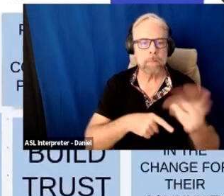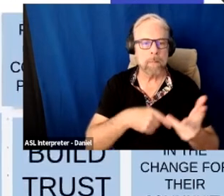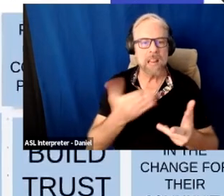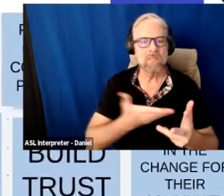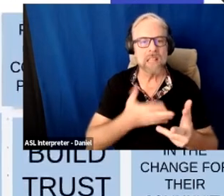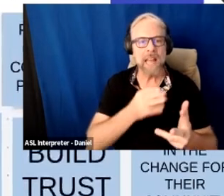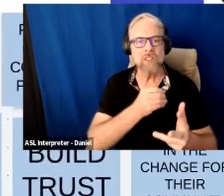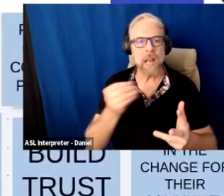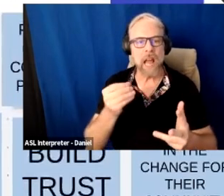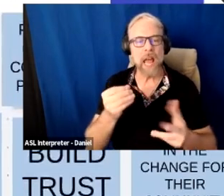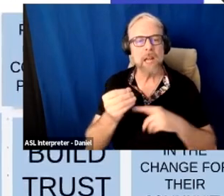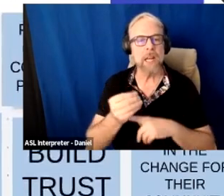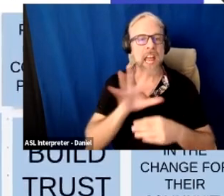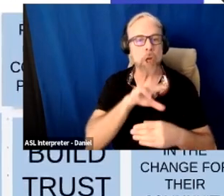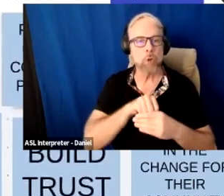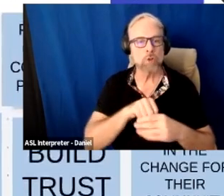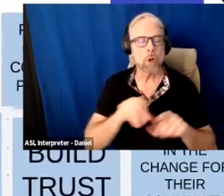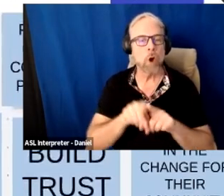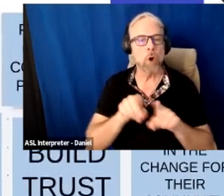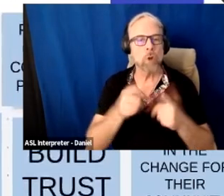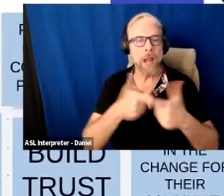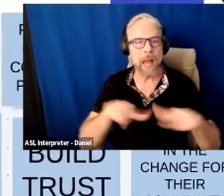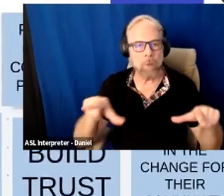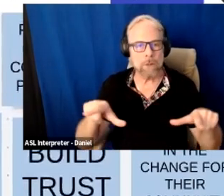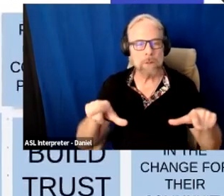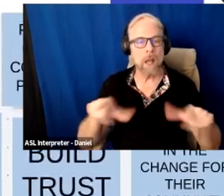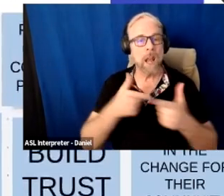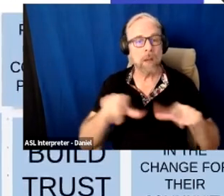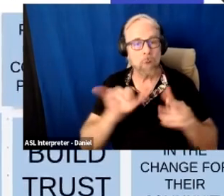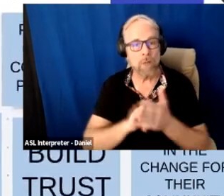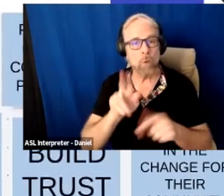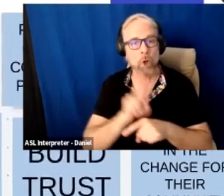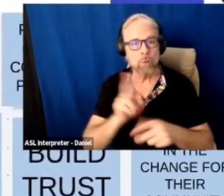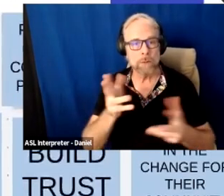inclusion, as well as language, the language that we're using.